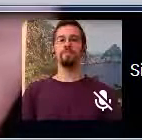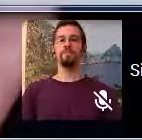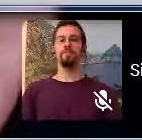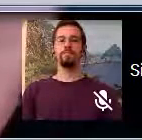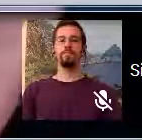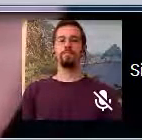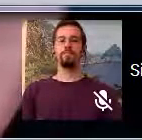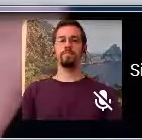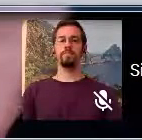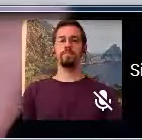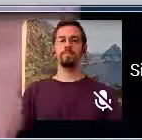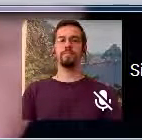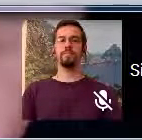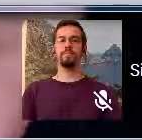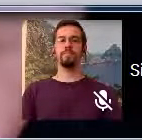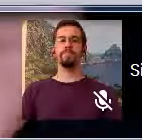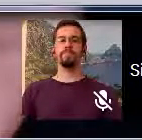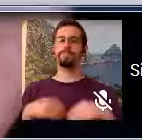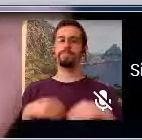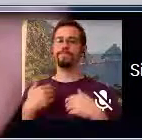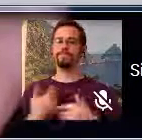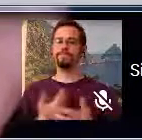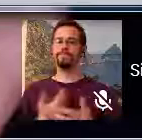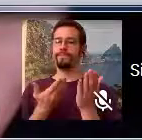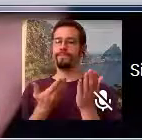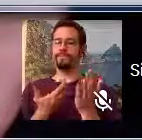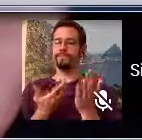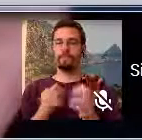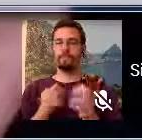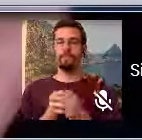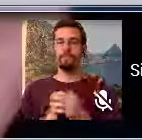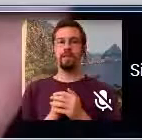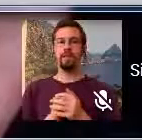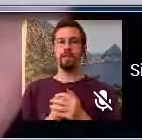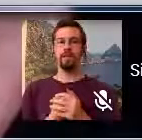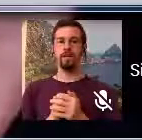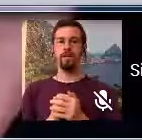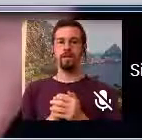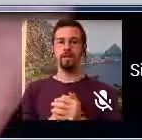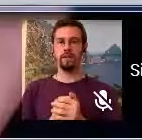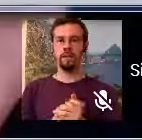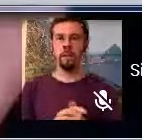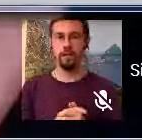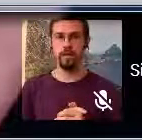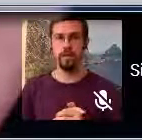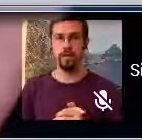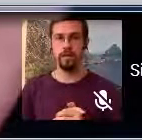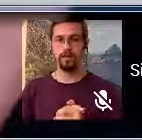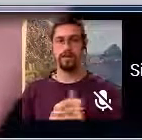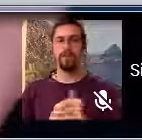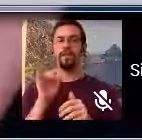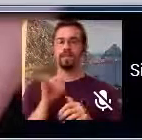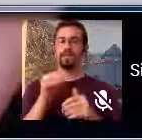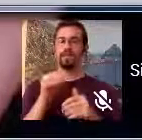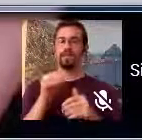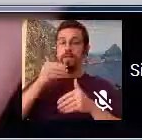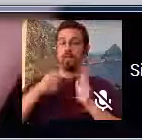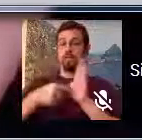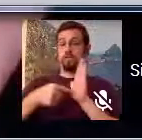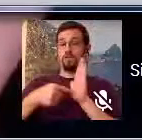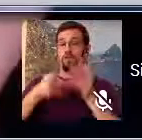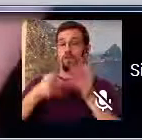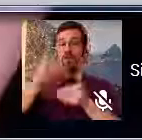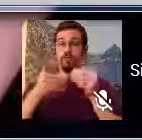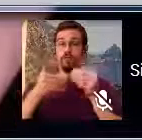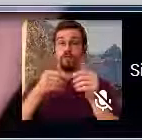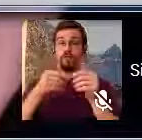And here we go. Starting with parsing and processing the SignWriting notation,